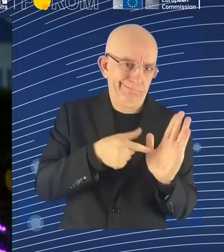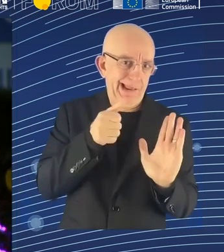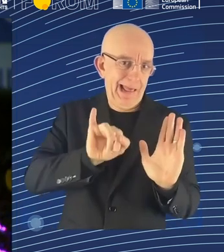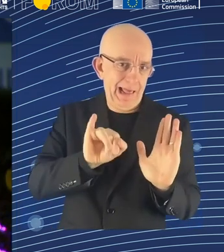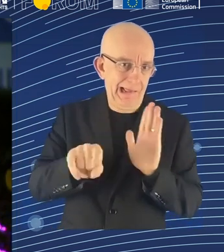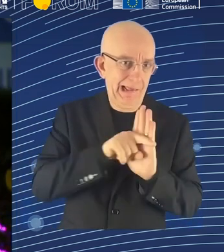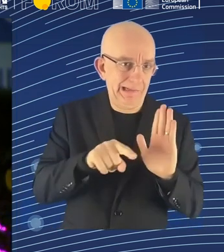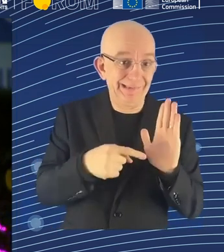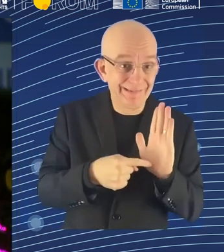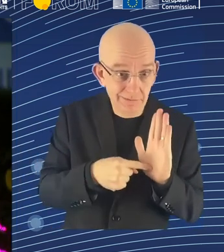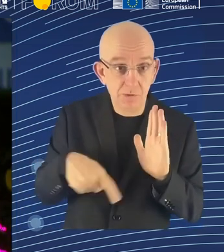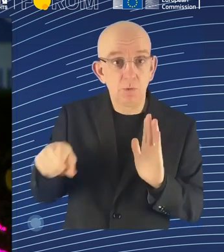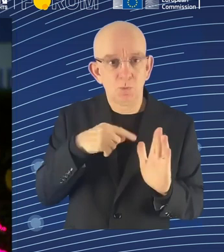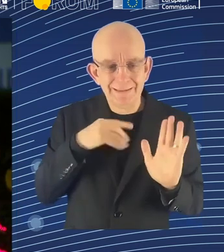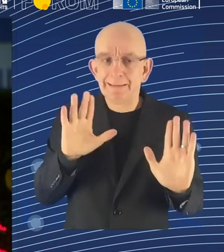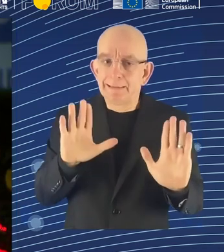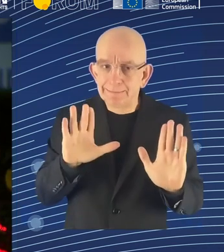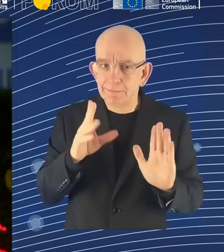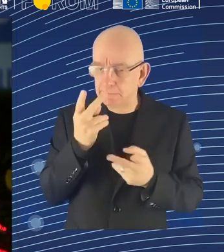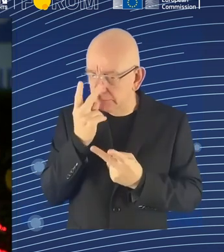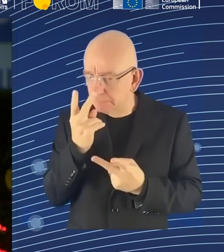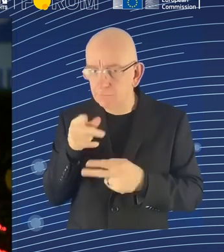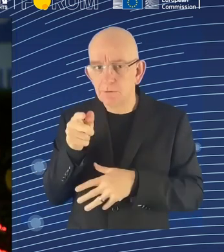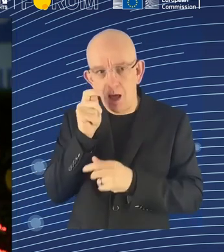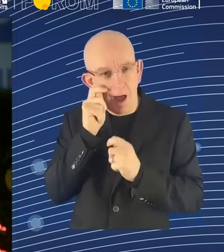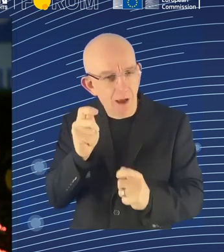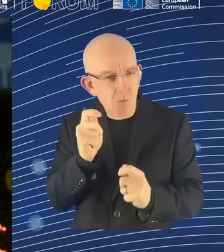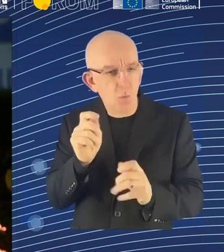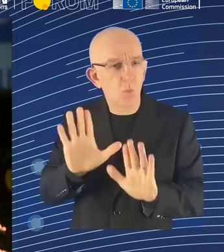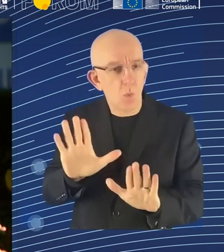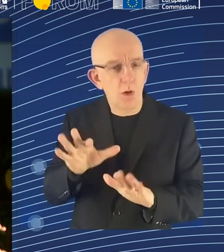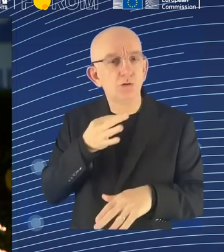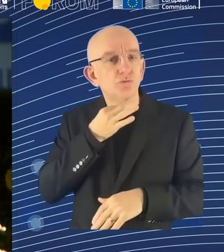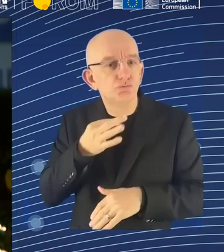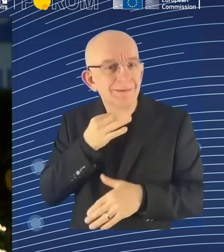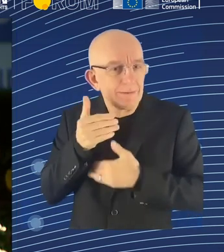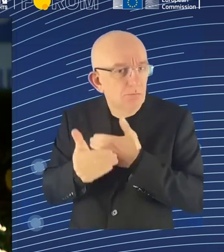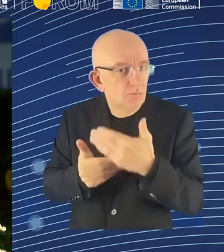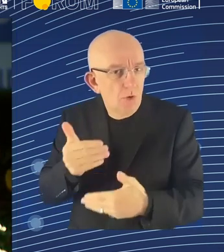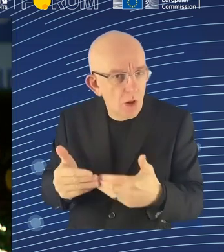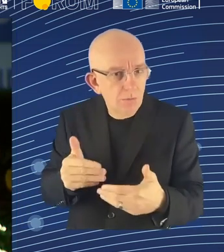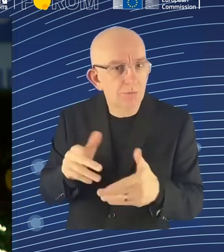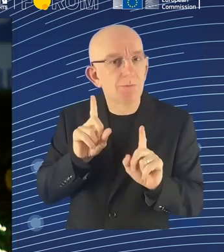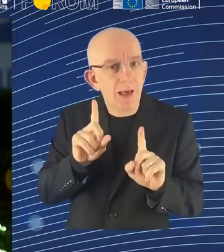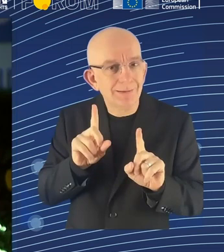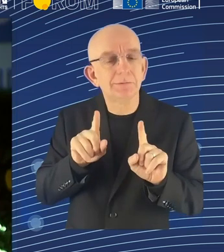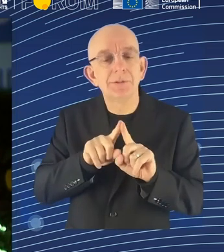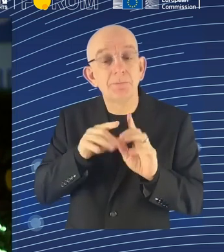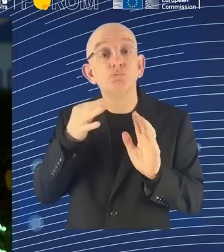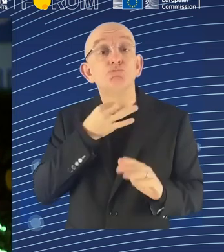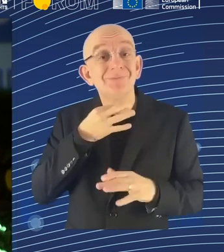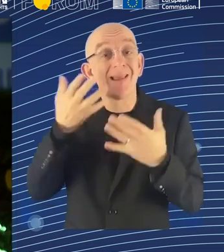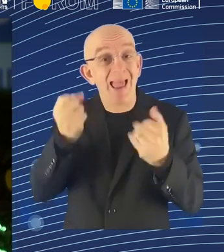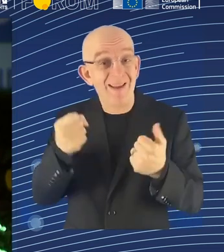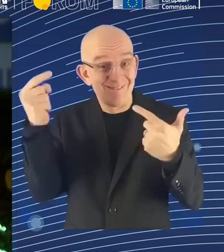prohibited. So it's quite simple. And then we can plug in, as we did for the DSA